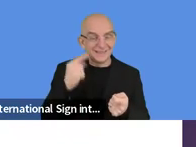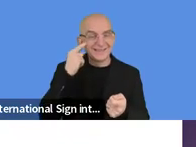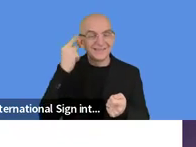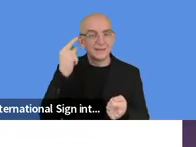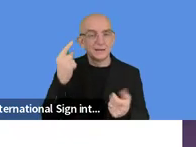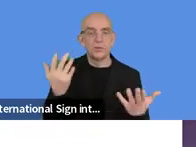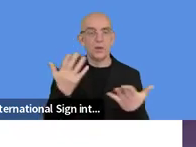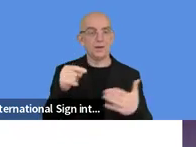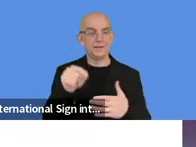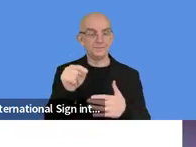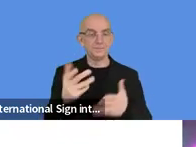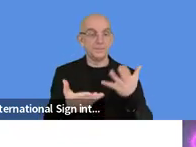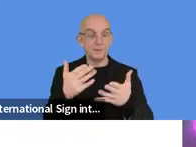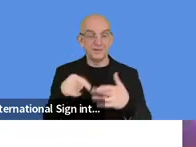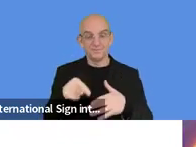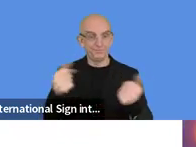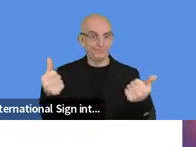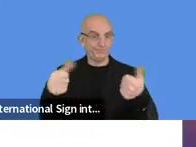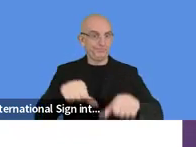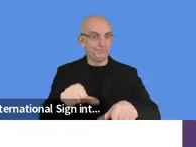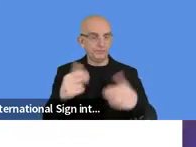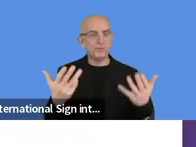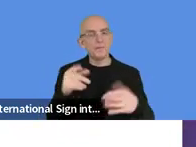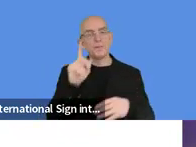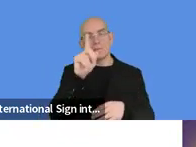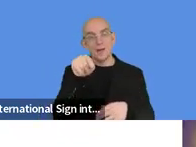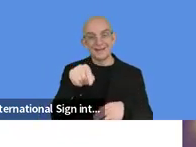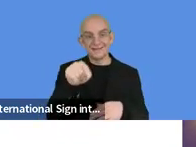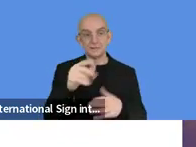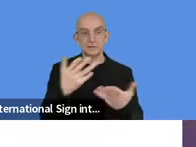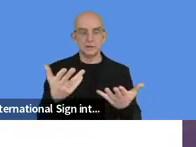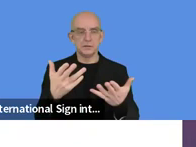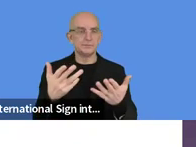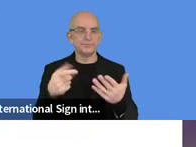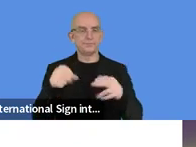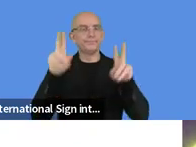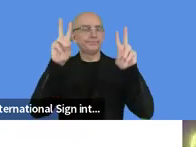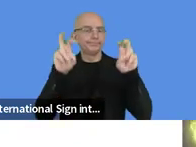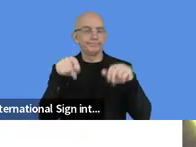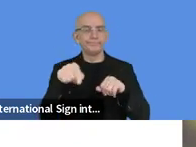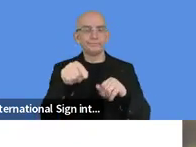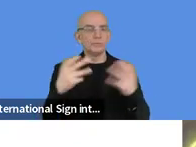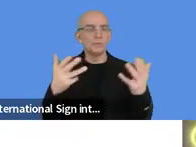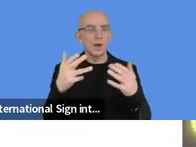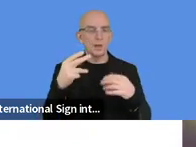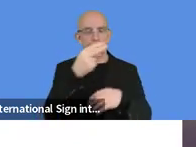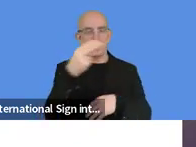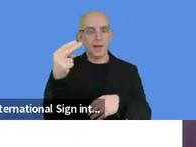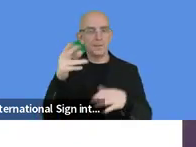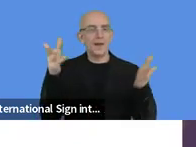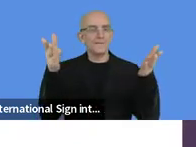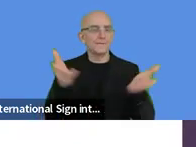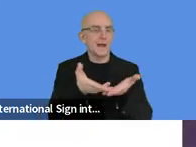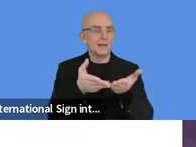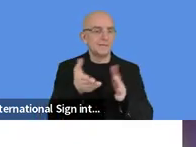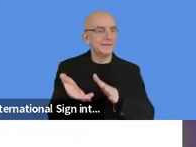the starting point, the new idea that you have. You have a lot of resources, a lot of initiative behind it. And then as you work on that,